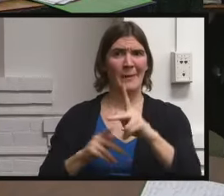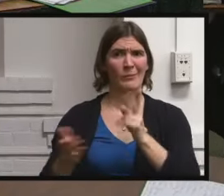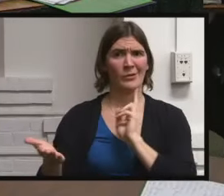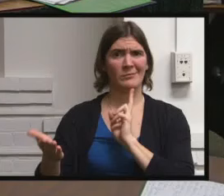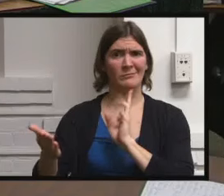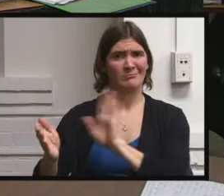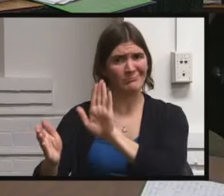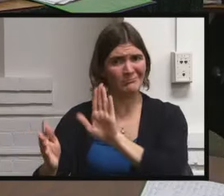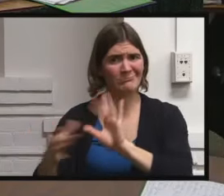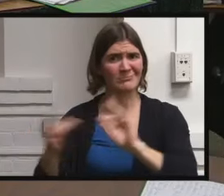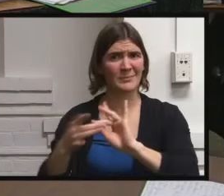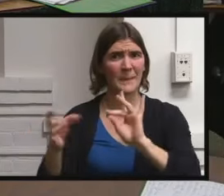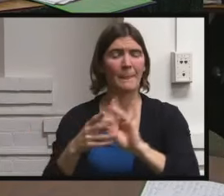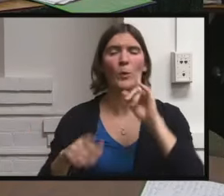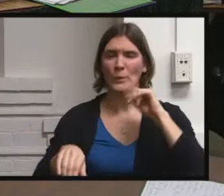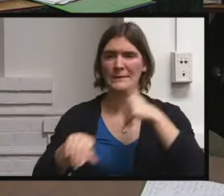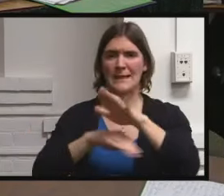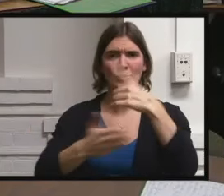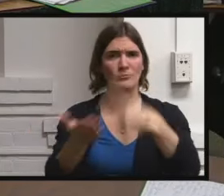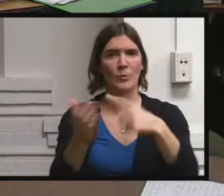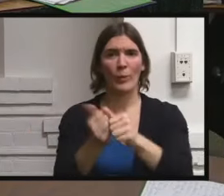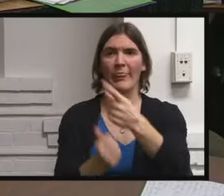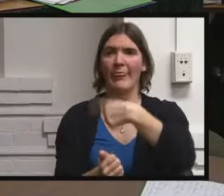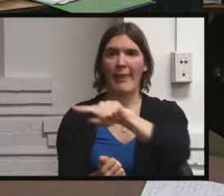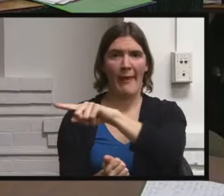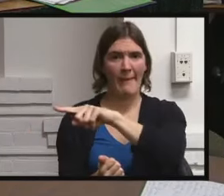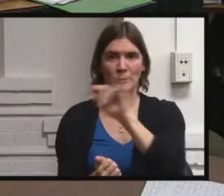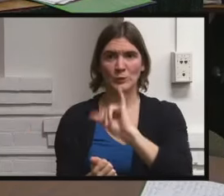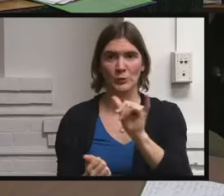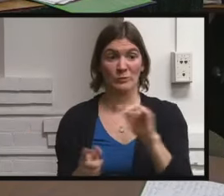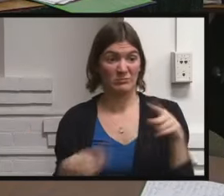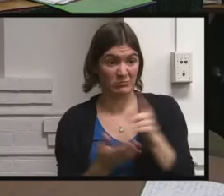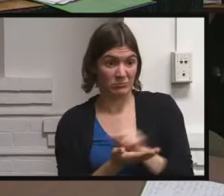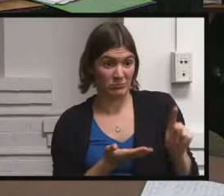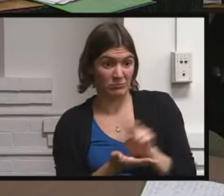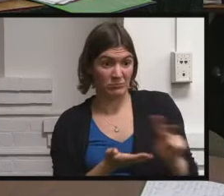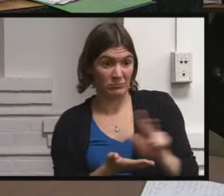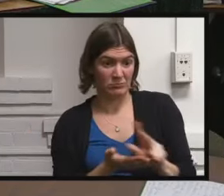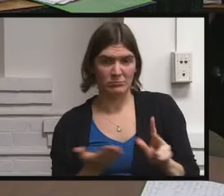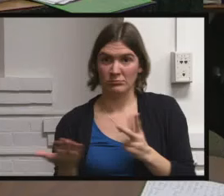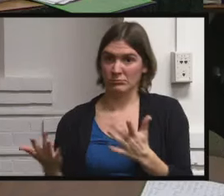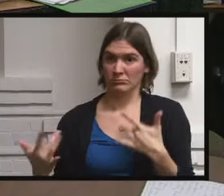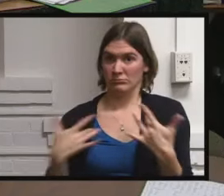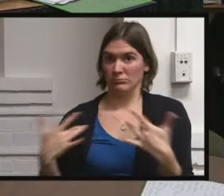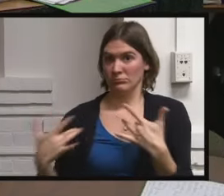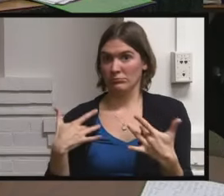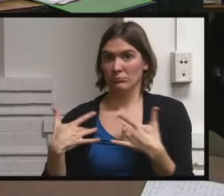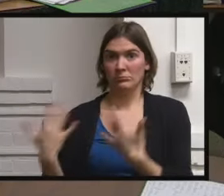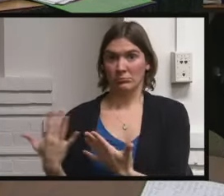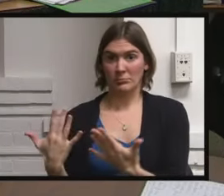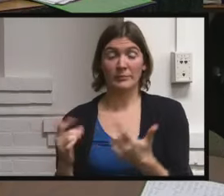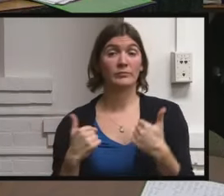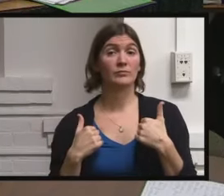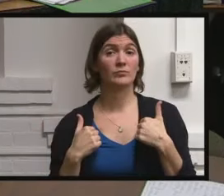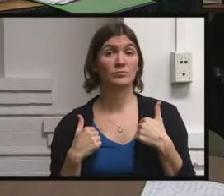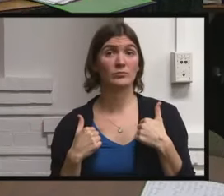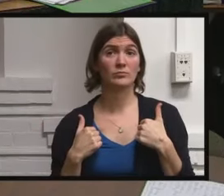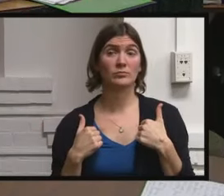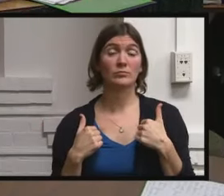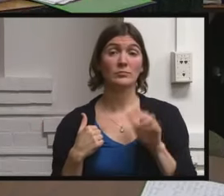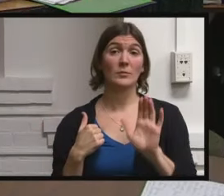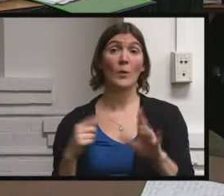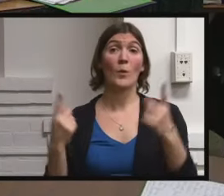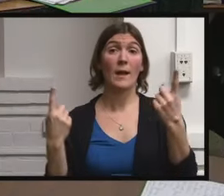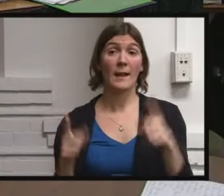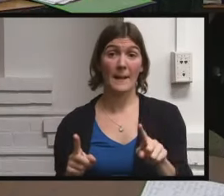want to speak to discussions that were had over the last several weeks regarding this, but I can say that in the